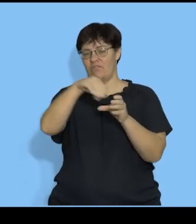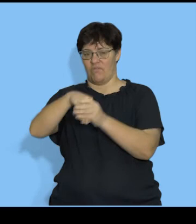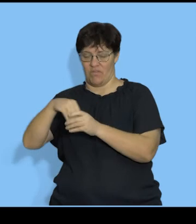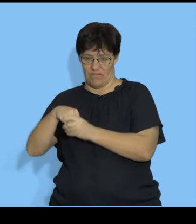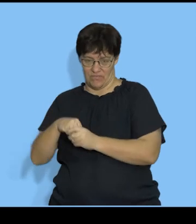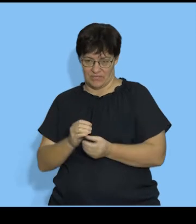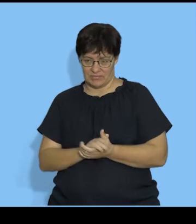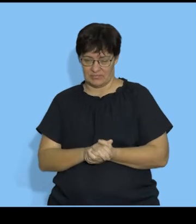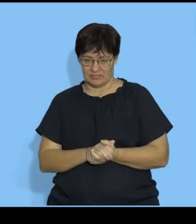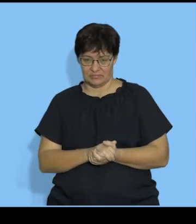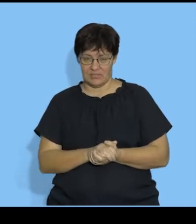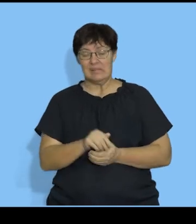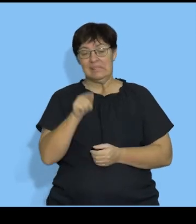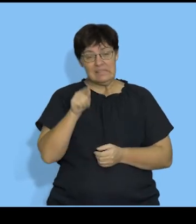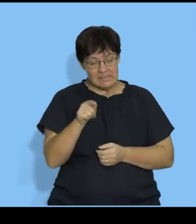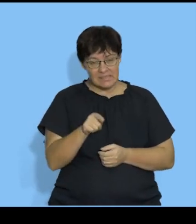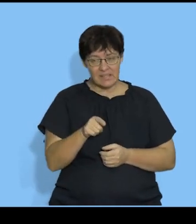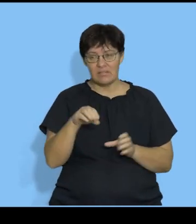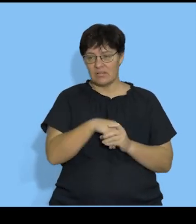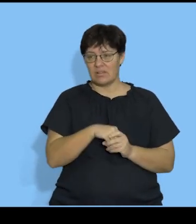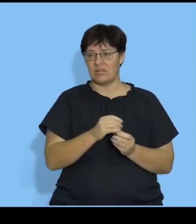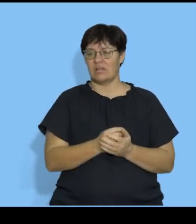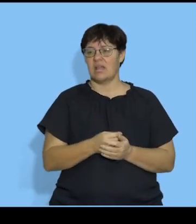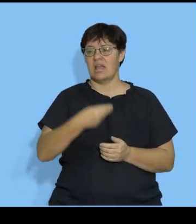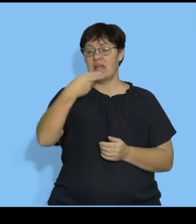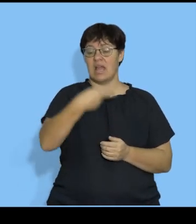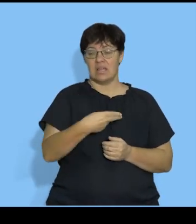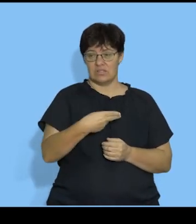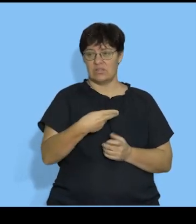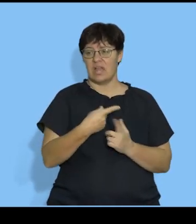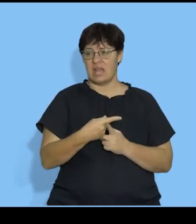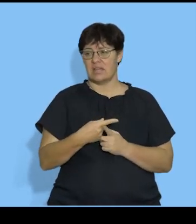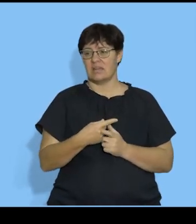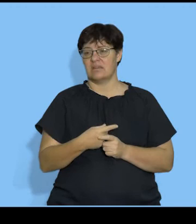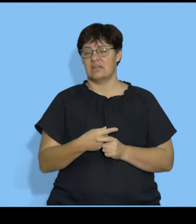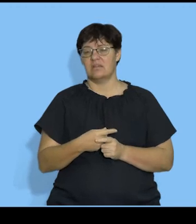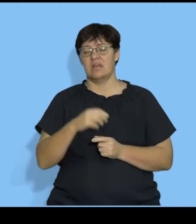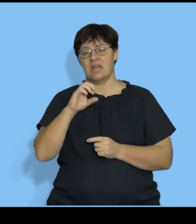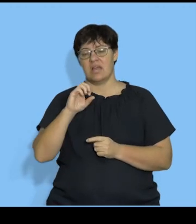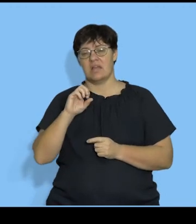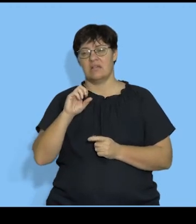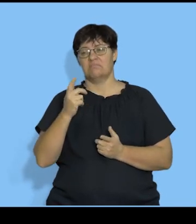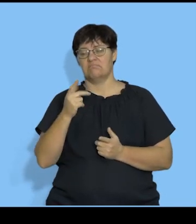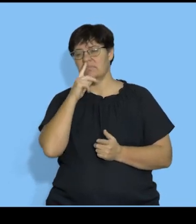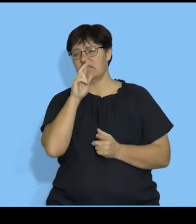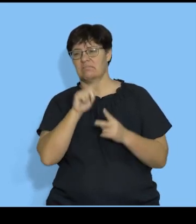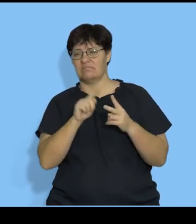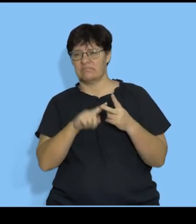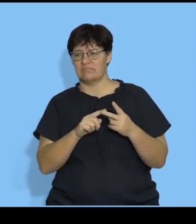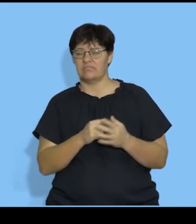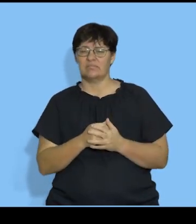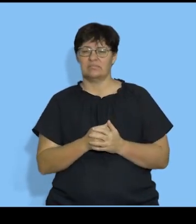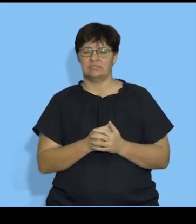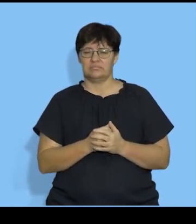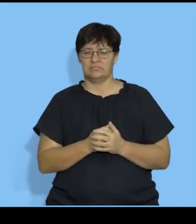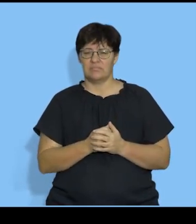reactions. So this reaction involves hydrogen sulfide and potassium dichromate, right? Okay. So if we